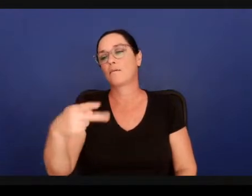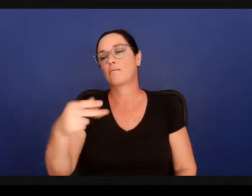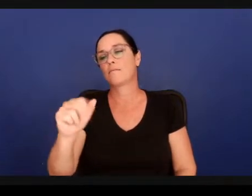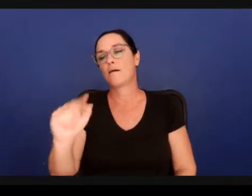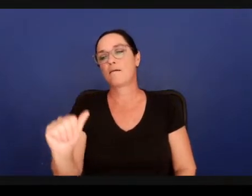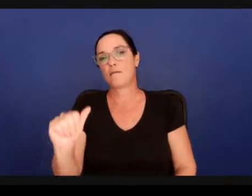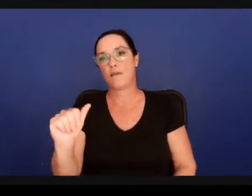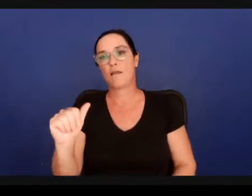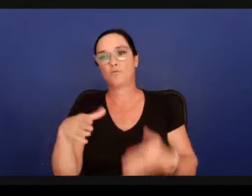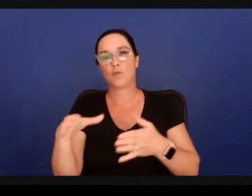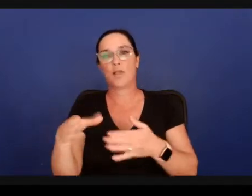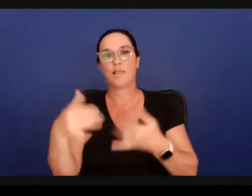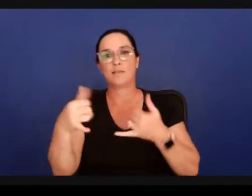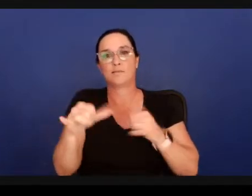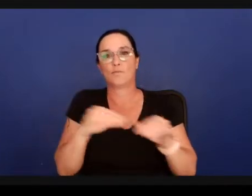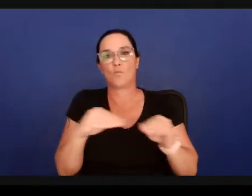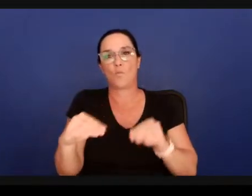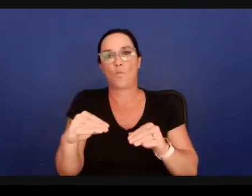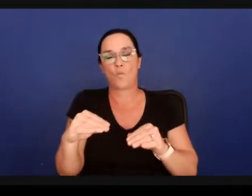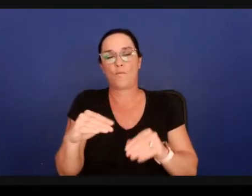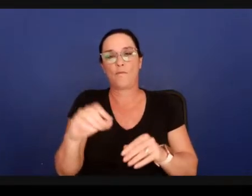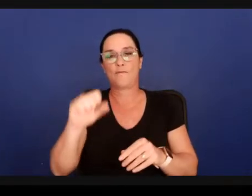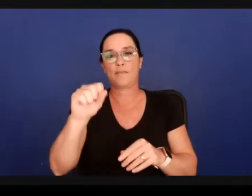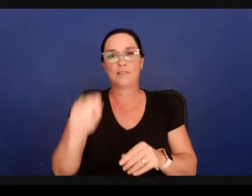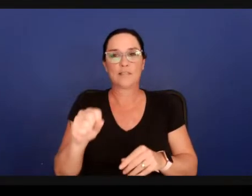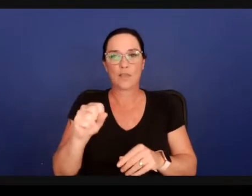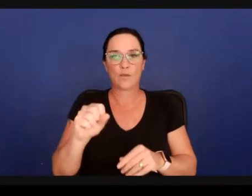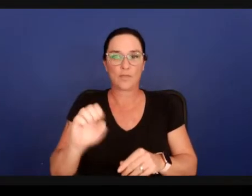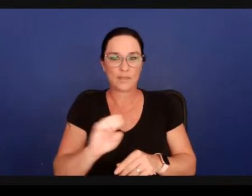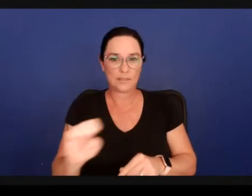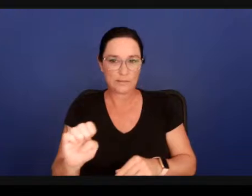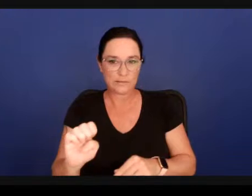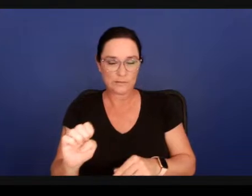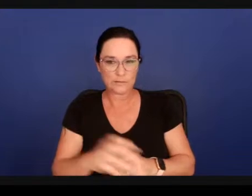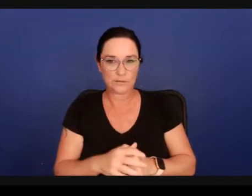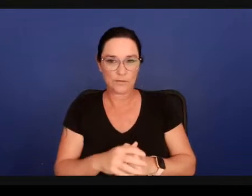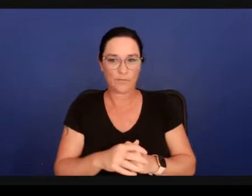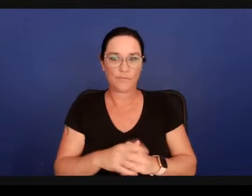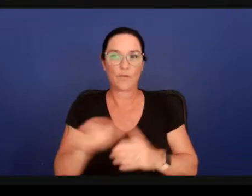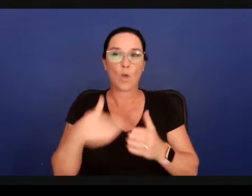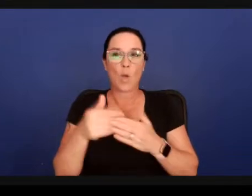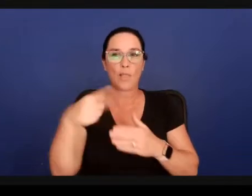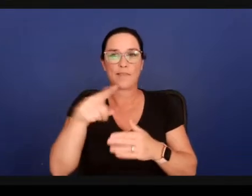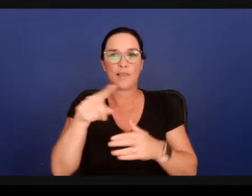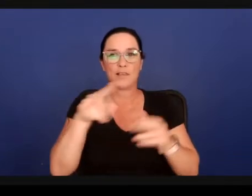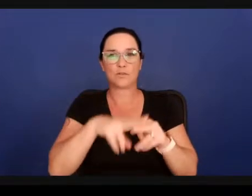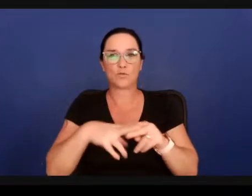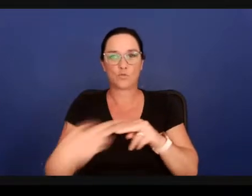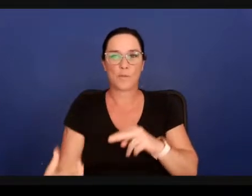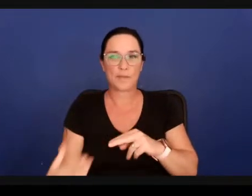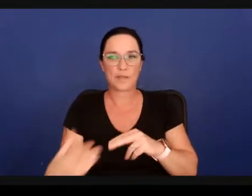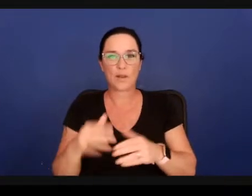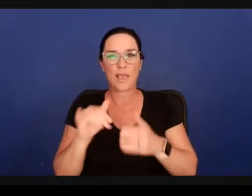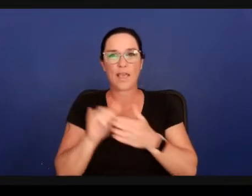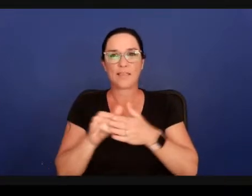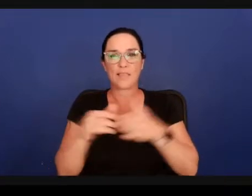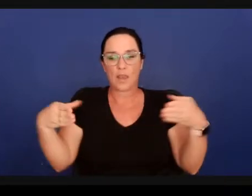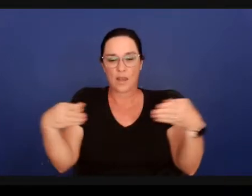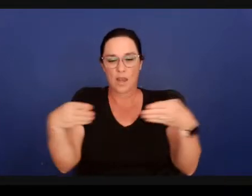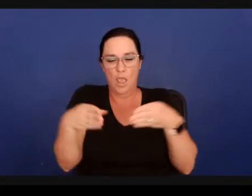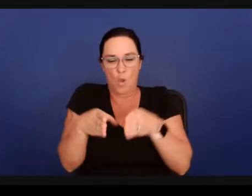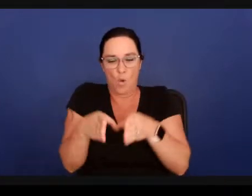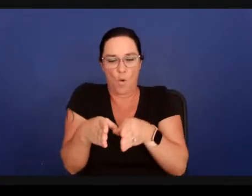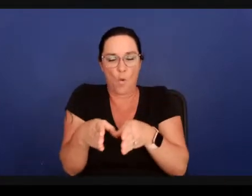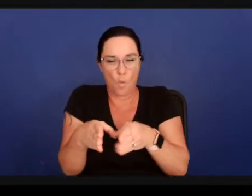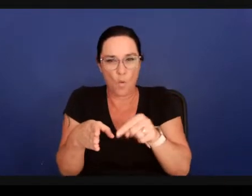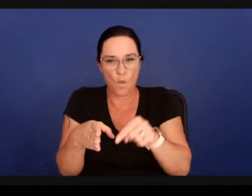zone, and Kalapana Trail in particular. So these stations are all dropping. This is near that pinch zone, the entry of the East Rift Zone.